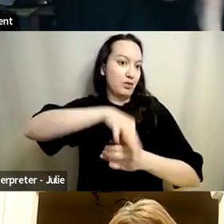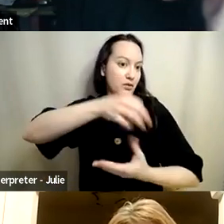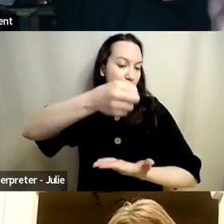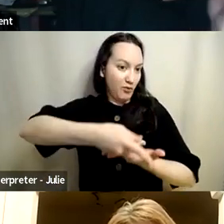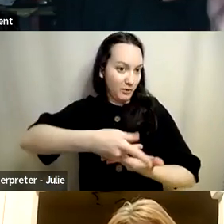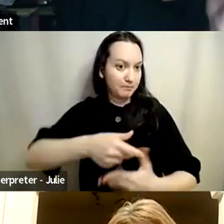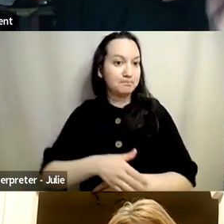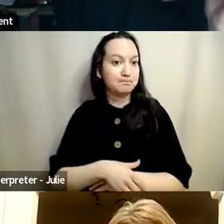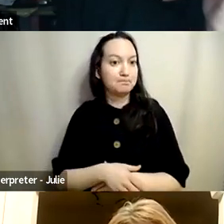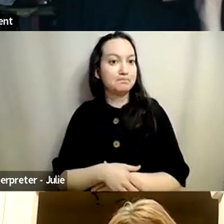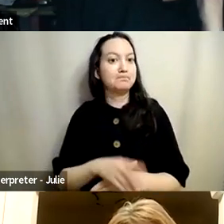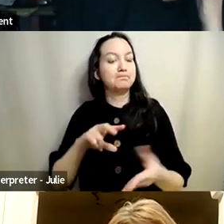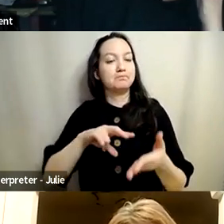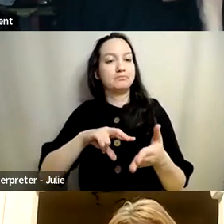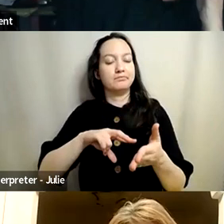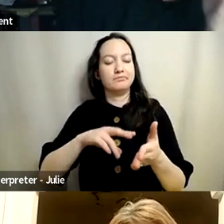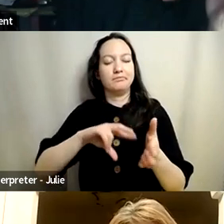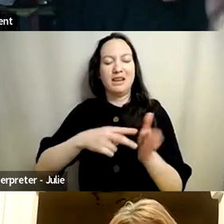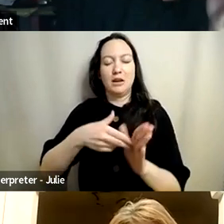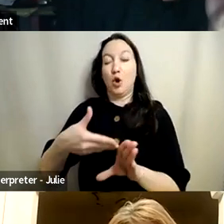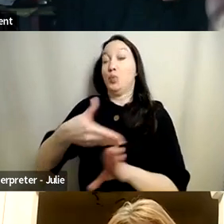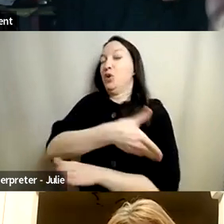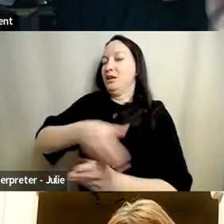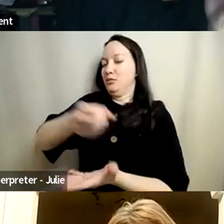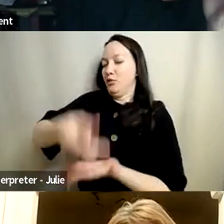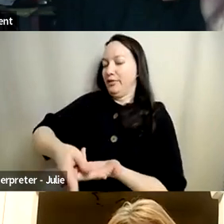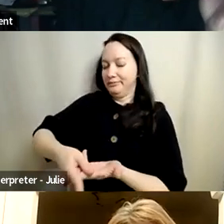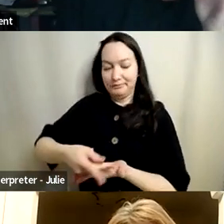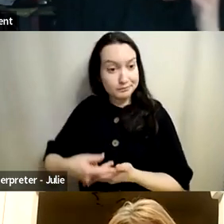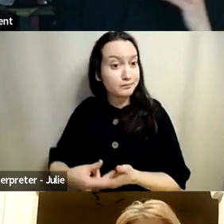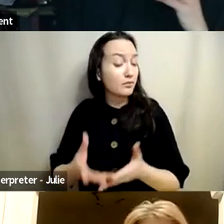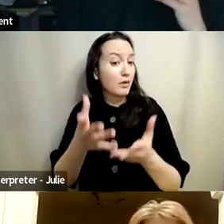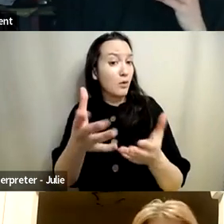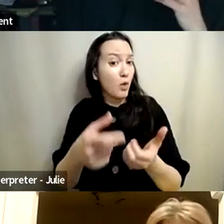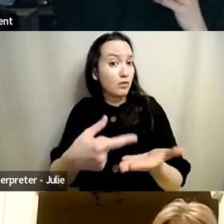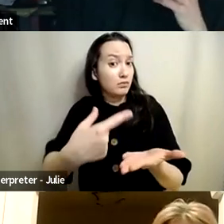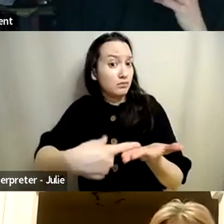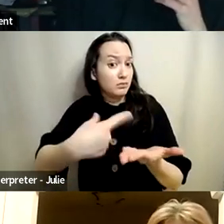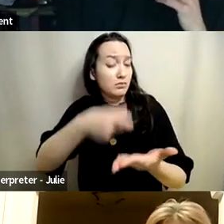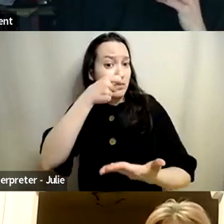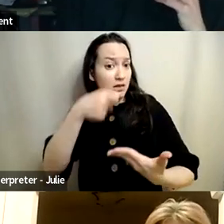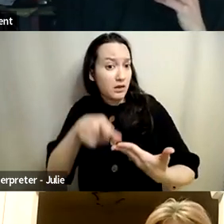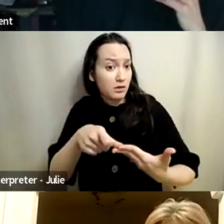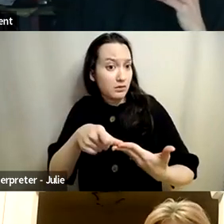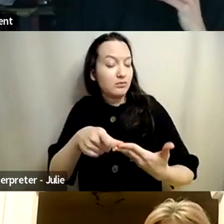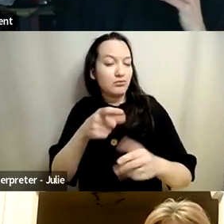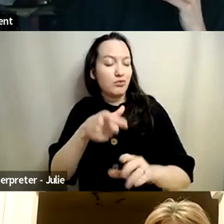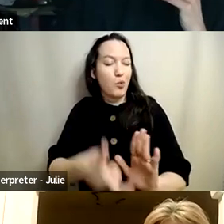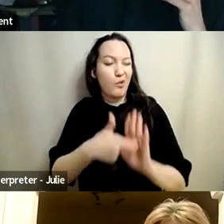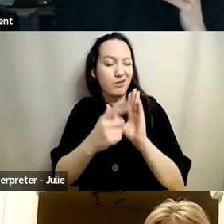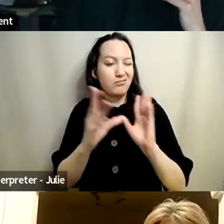approval, basically giving pre-approval. But yeah, if we want to discuss the letter, we would have to call a special